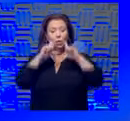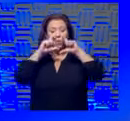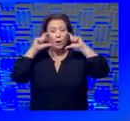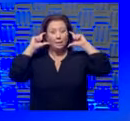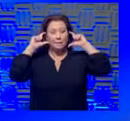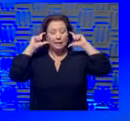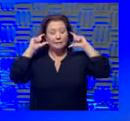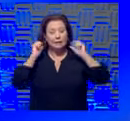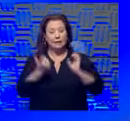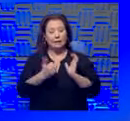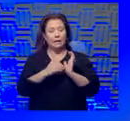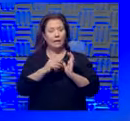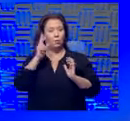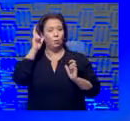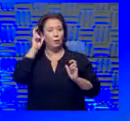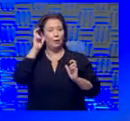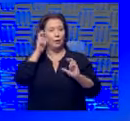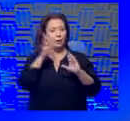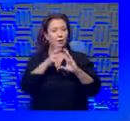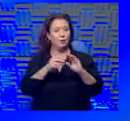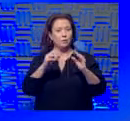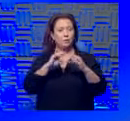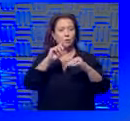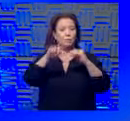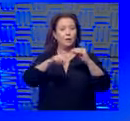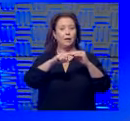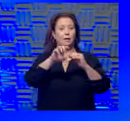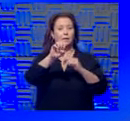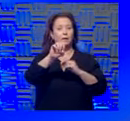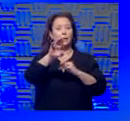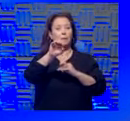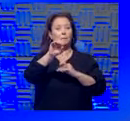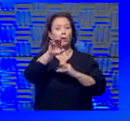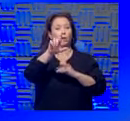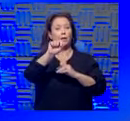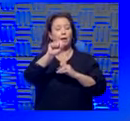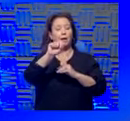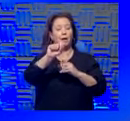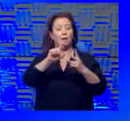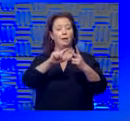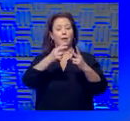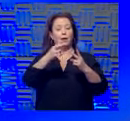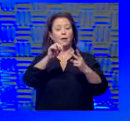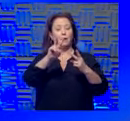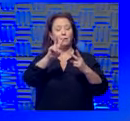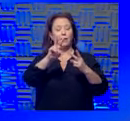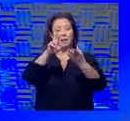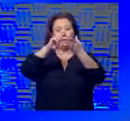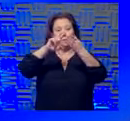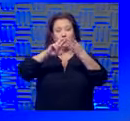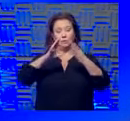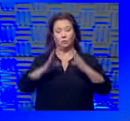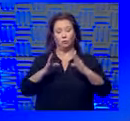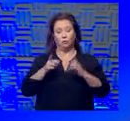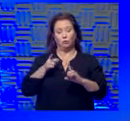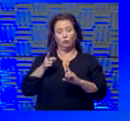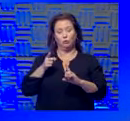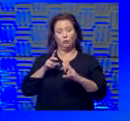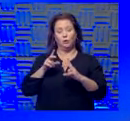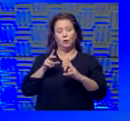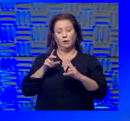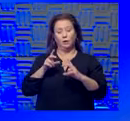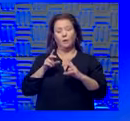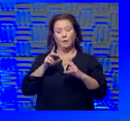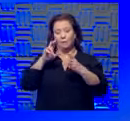mask. Again, we heard the story about the Ebola and the HIV researcher who had